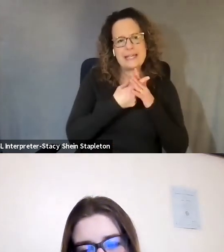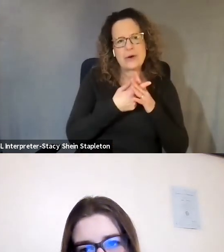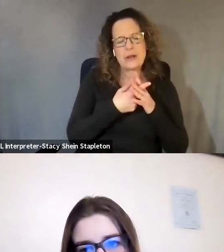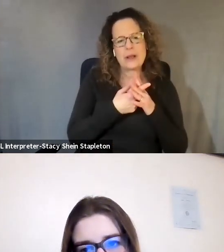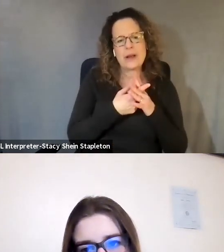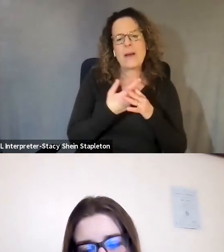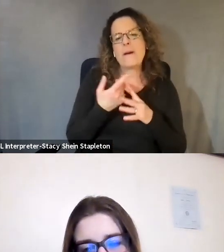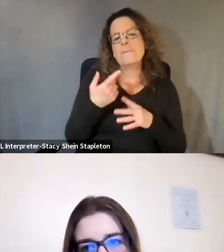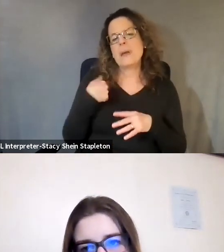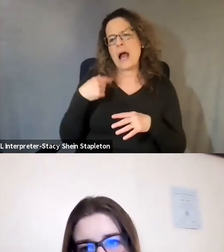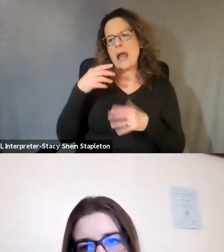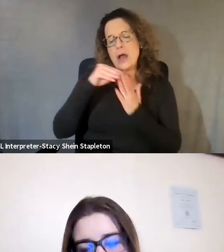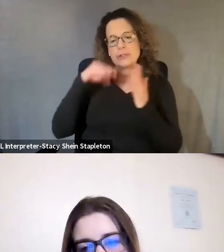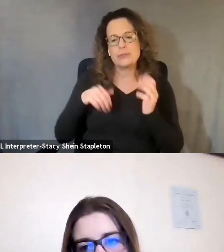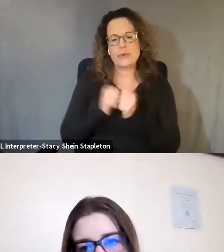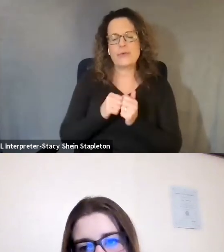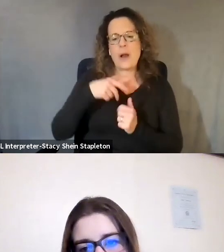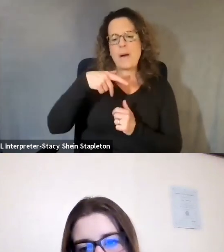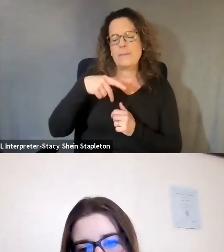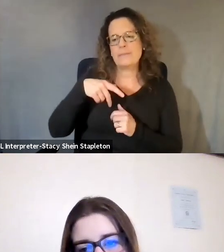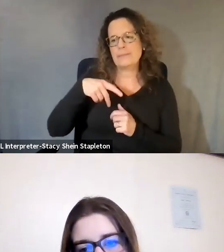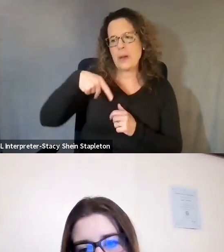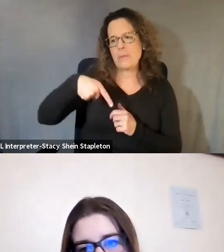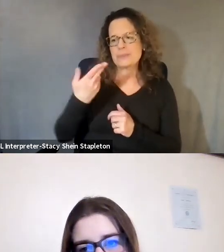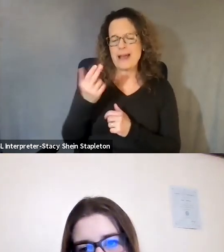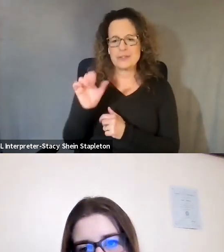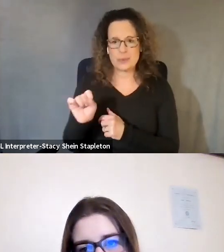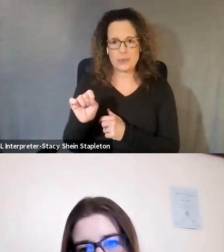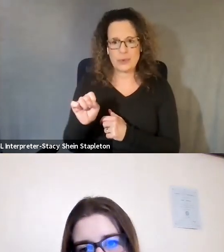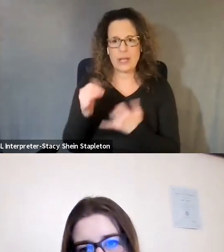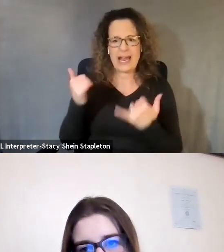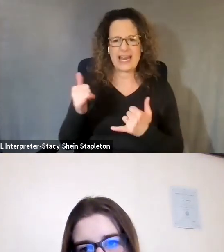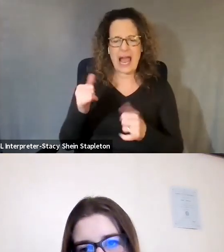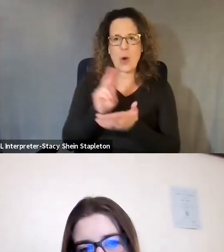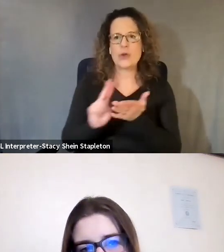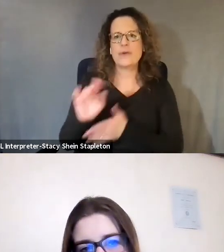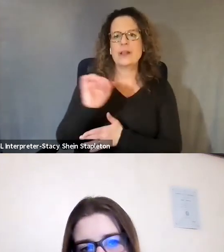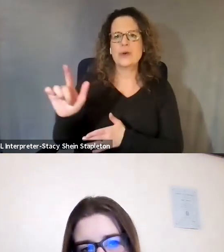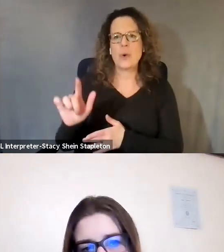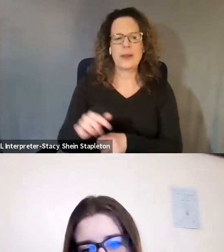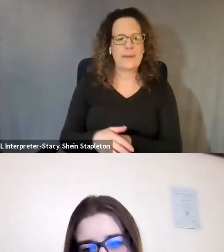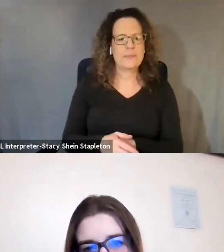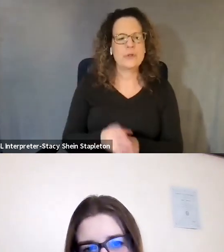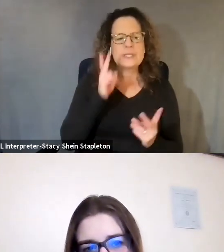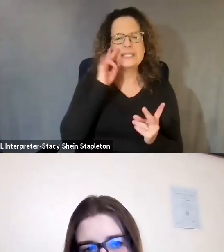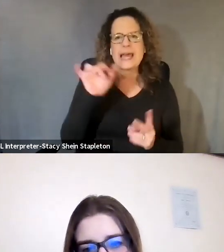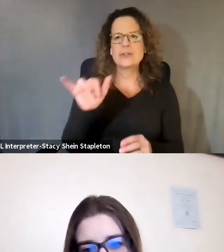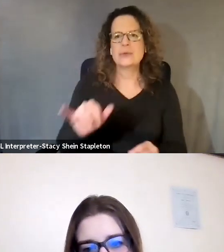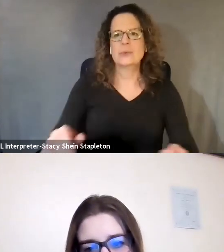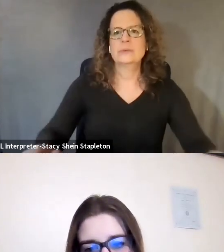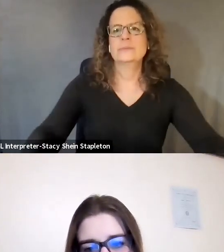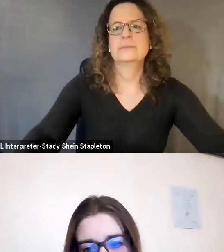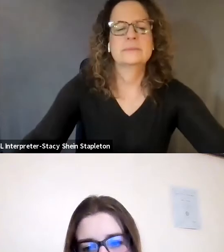Prospect graduate, actually. She's a freshman at the University of Illinois, so you can give that a look too.